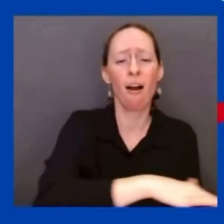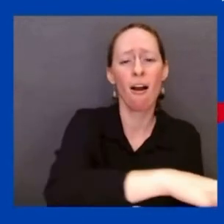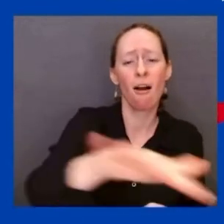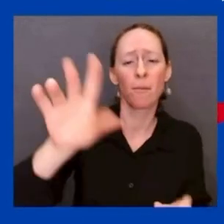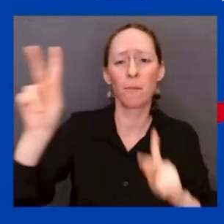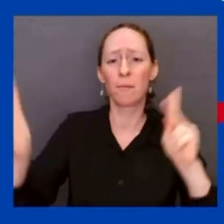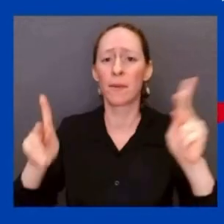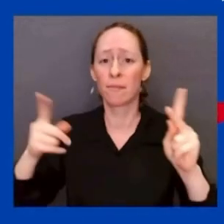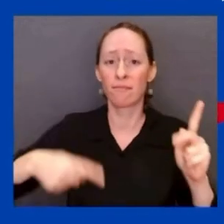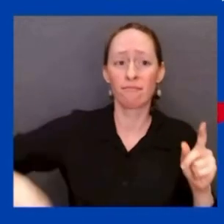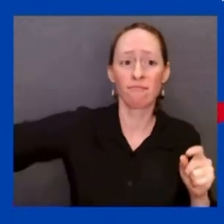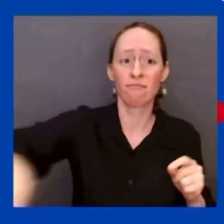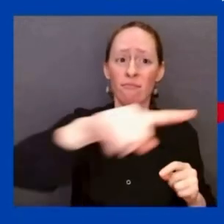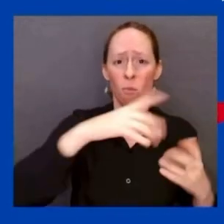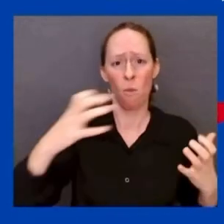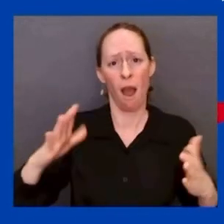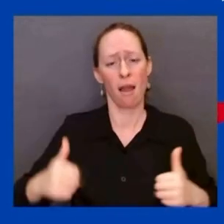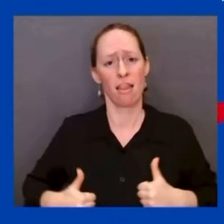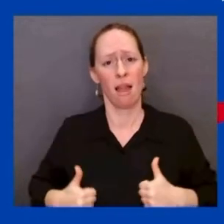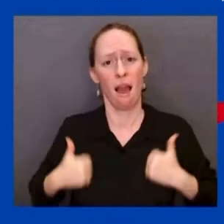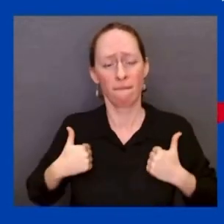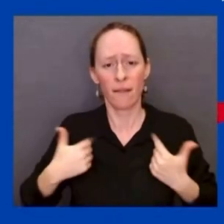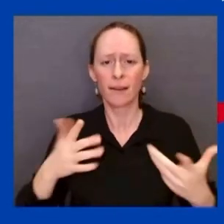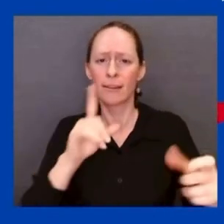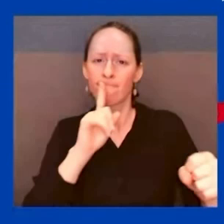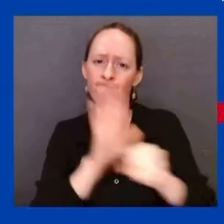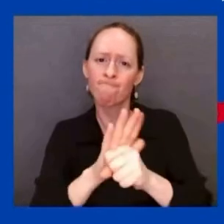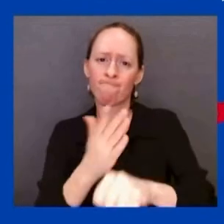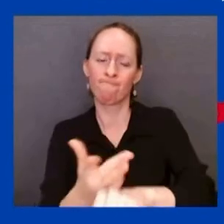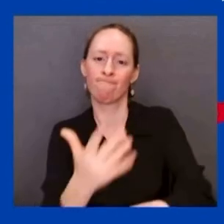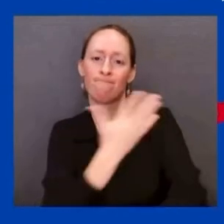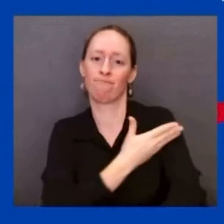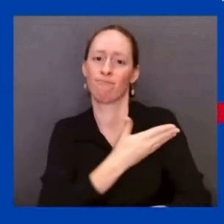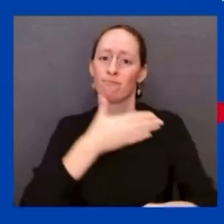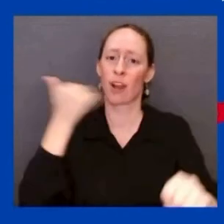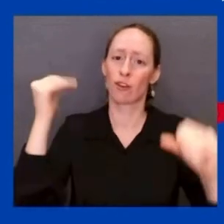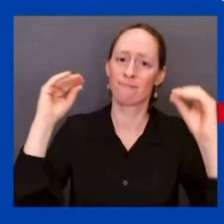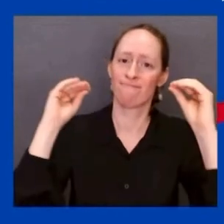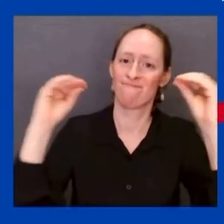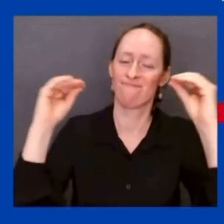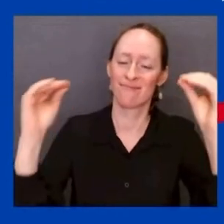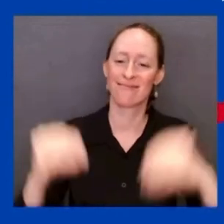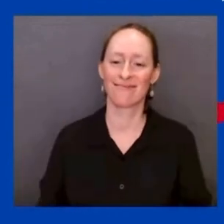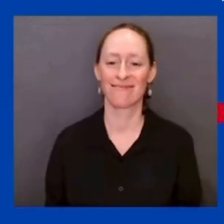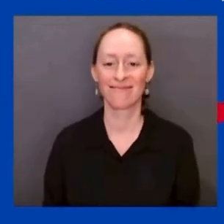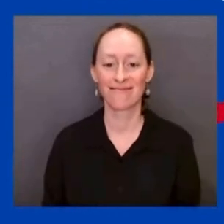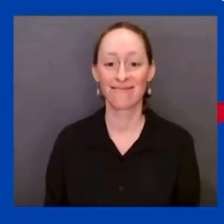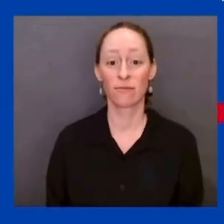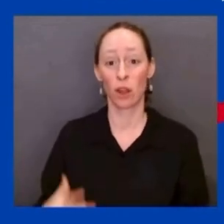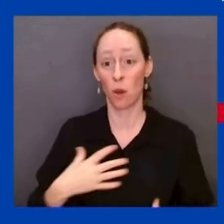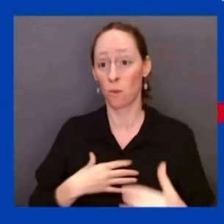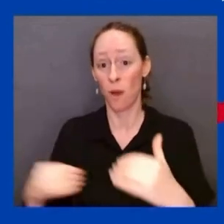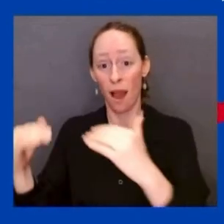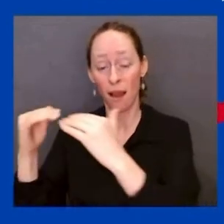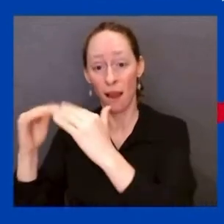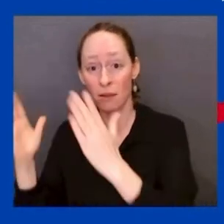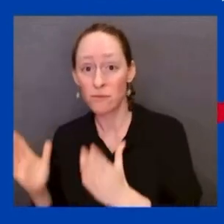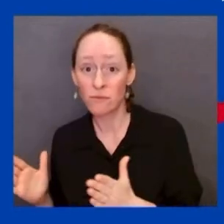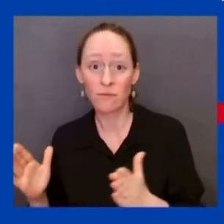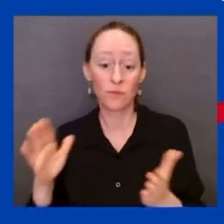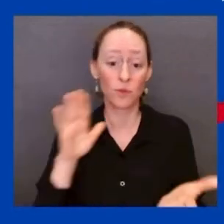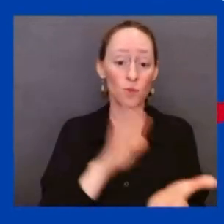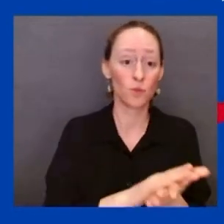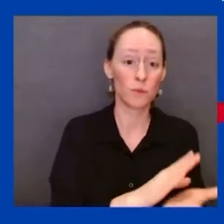educating America's students. From the White House to the school board, educators need partners like